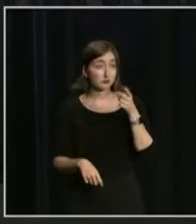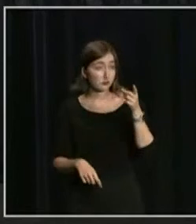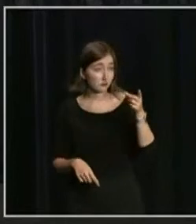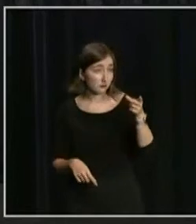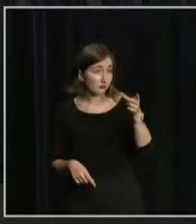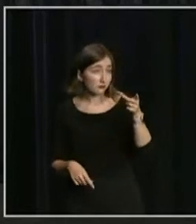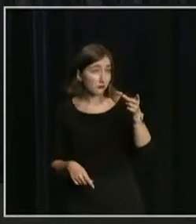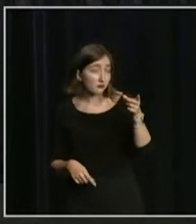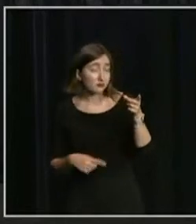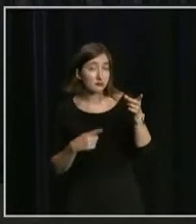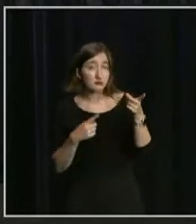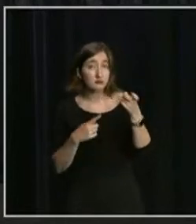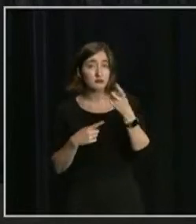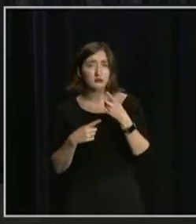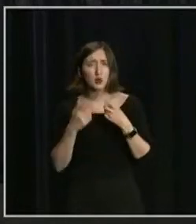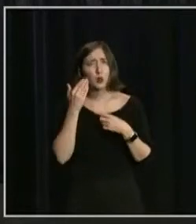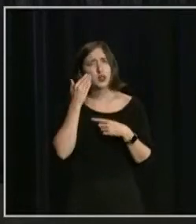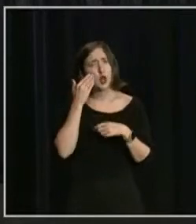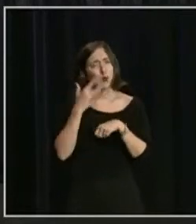ICU